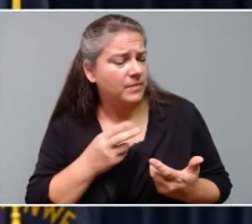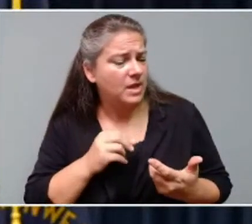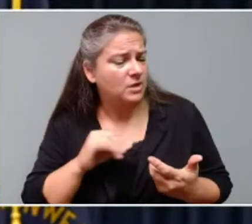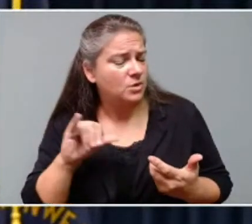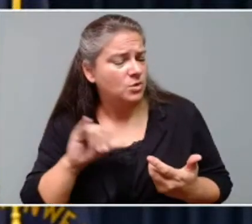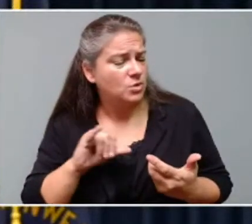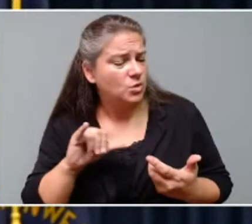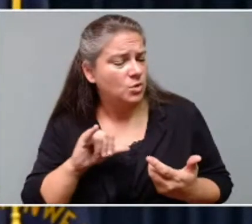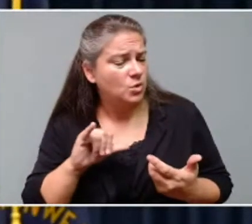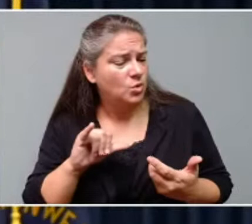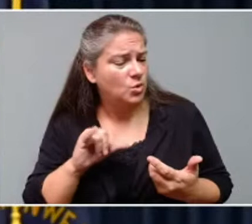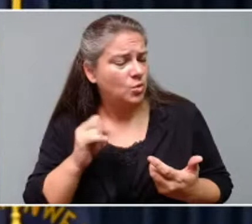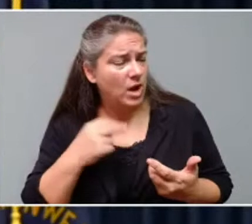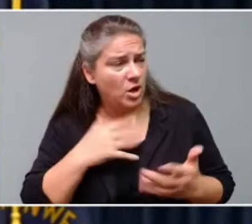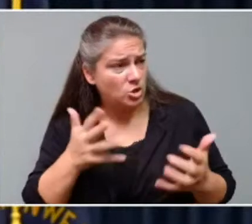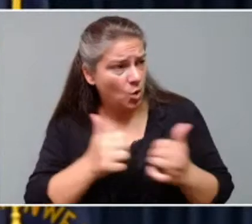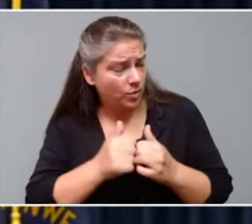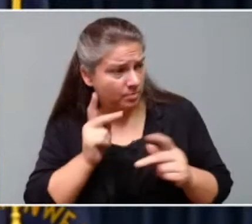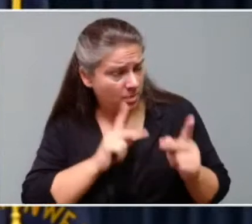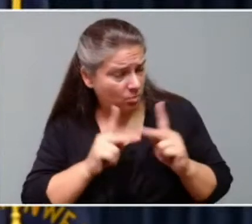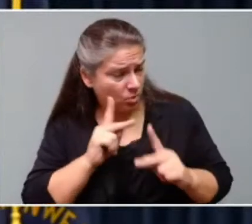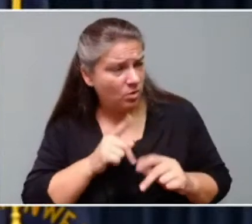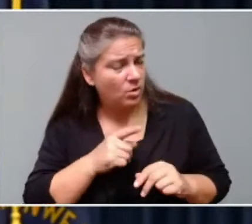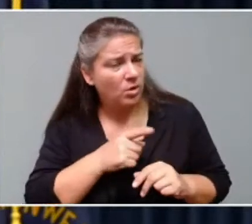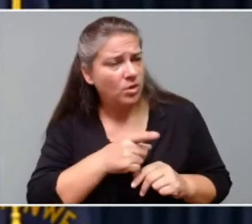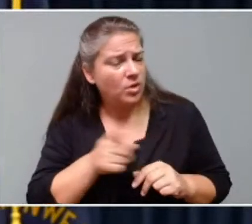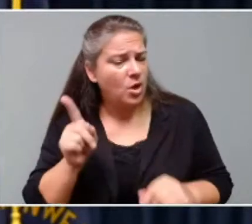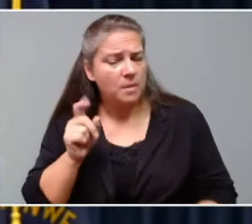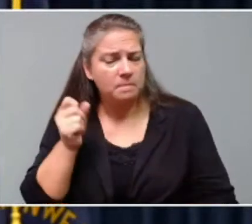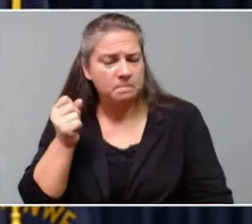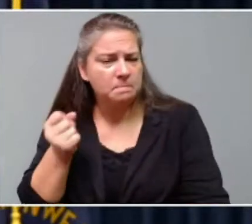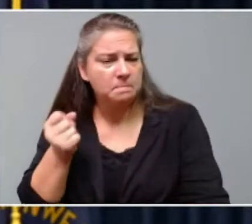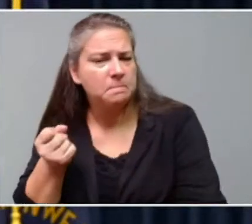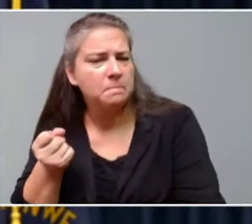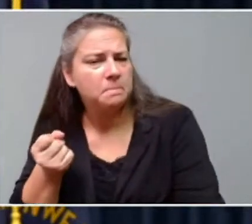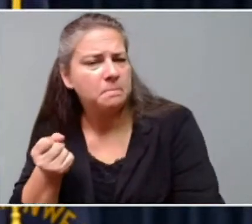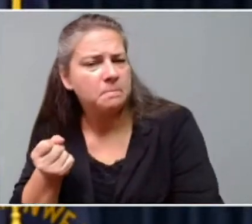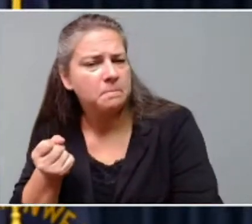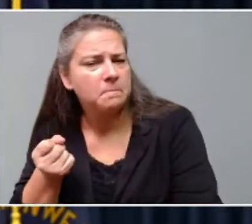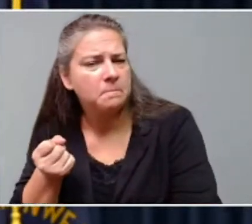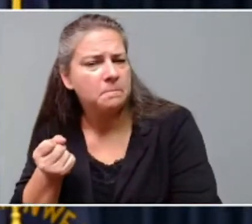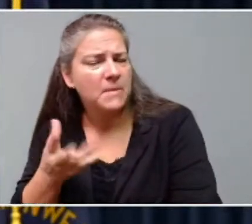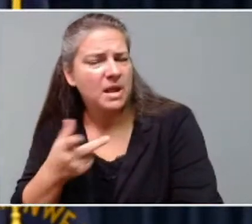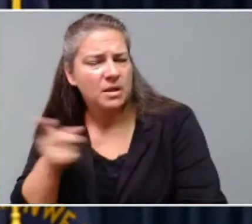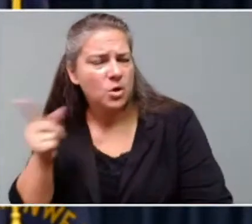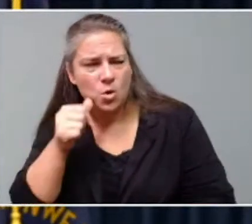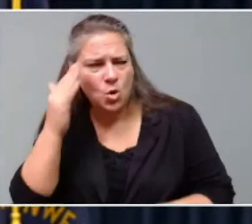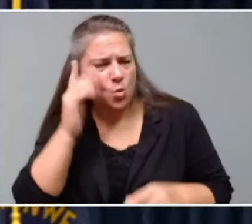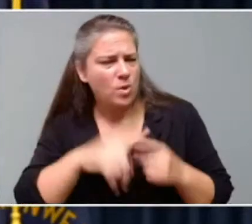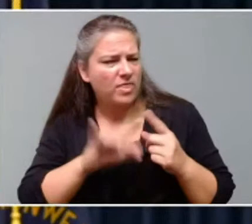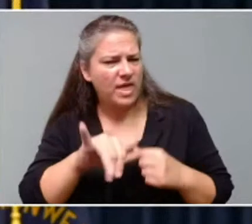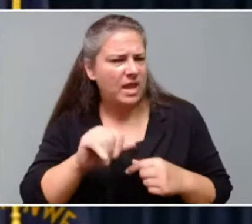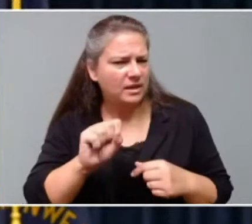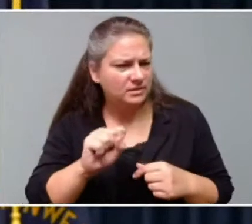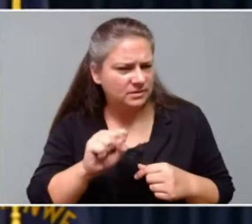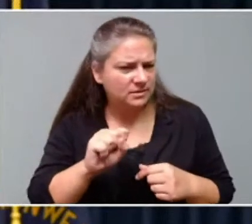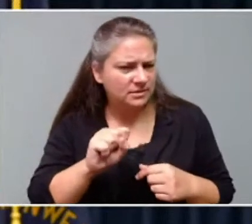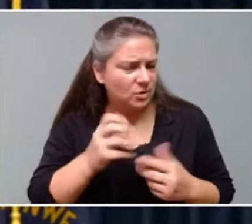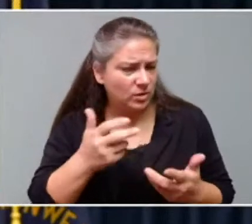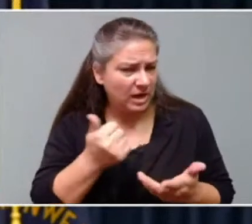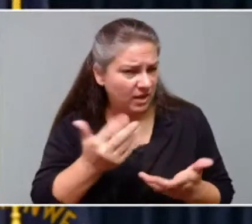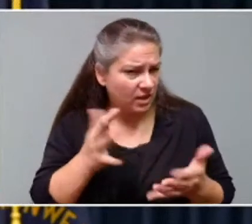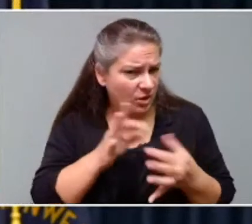when I talk to people, there are many Kentuckians who still have no idea what those are, Right. and that they're there. So anything to do about